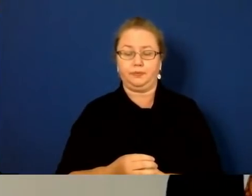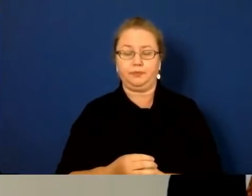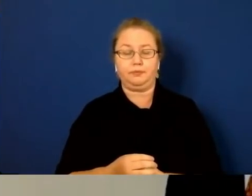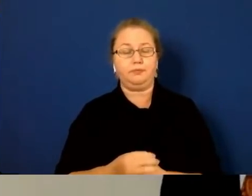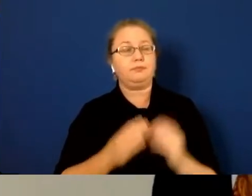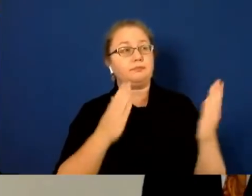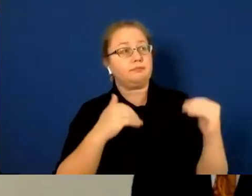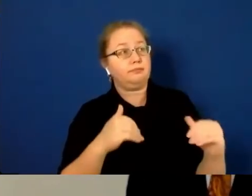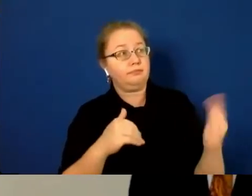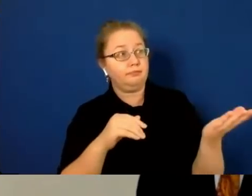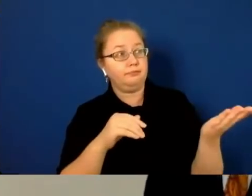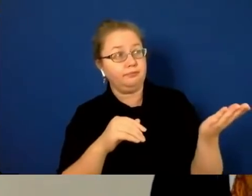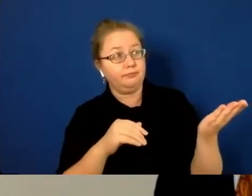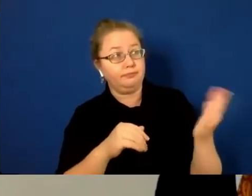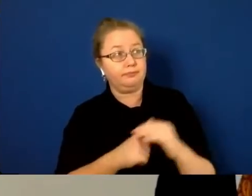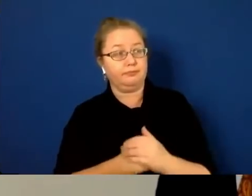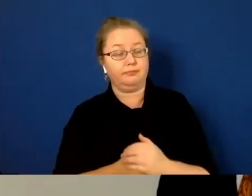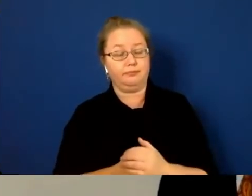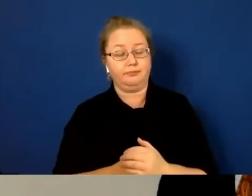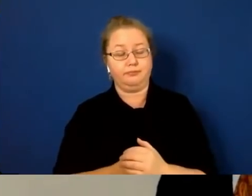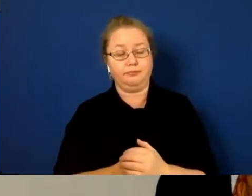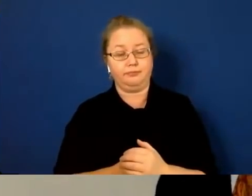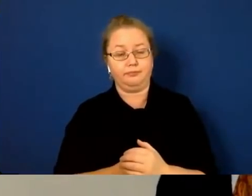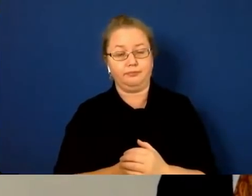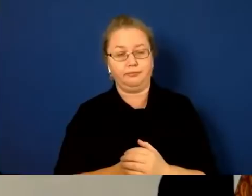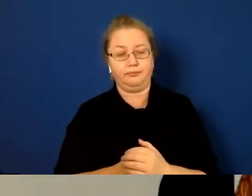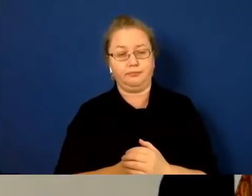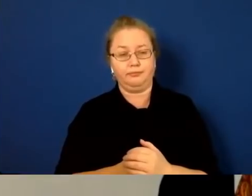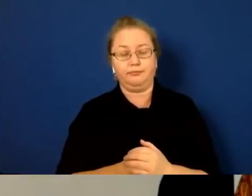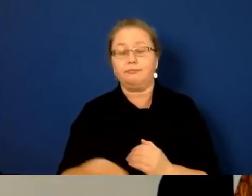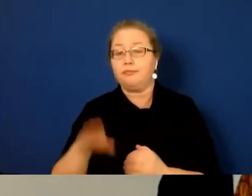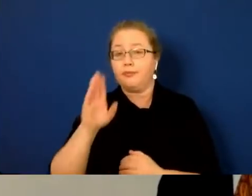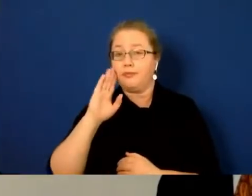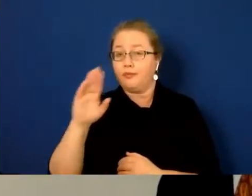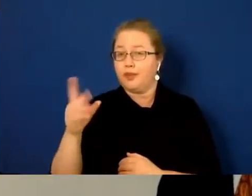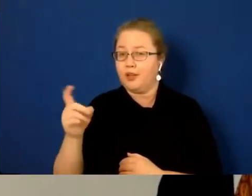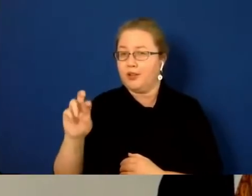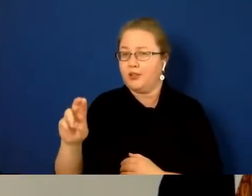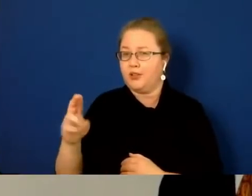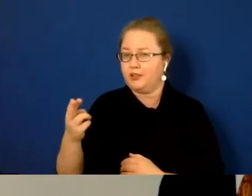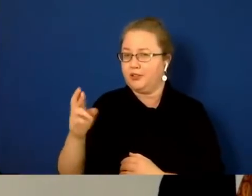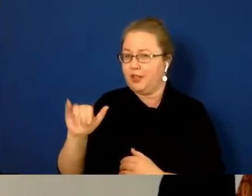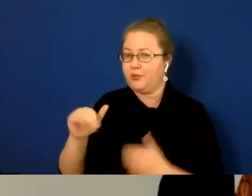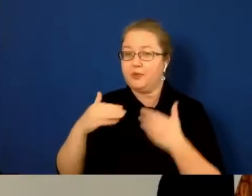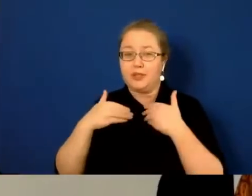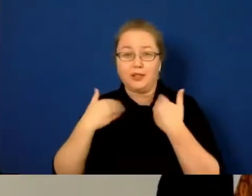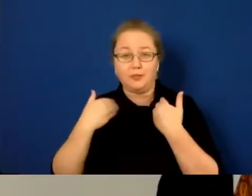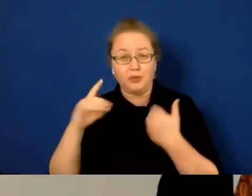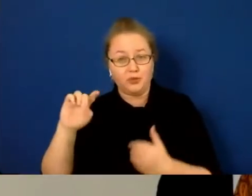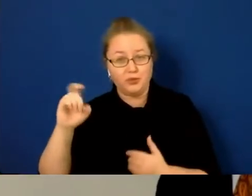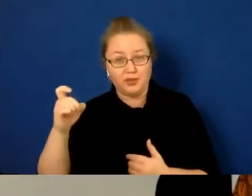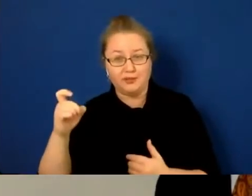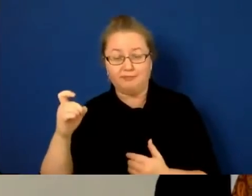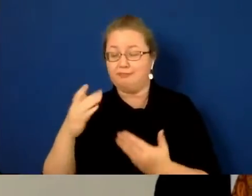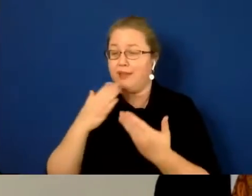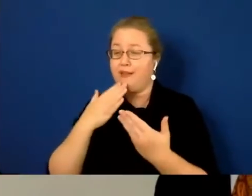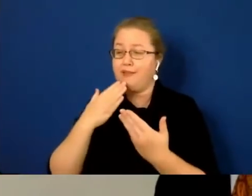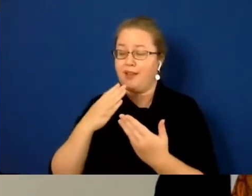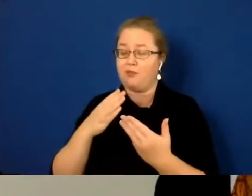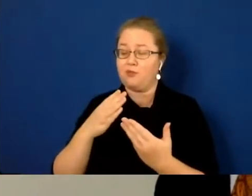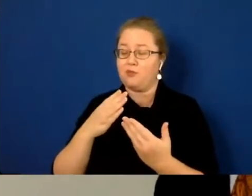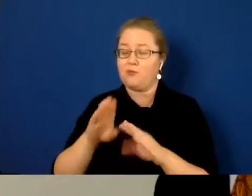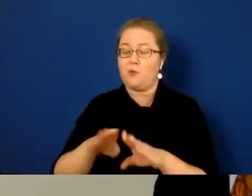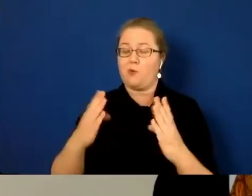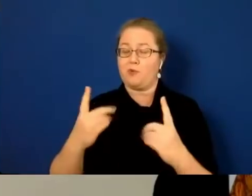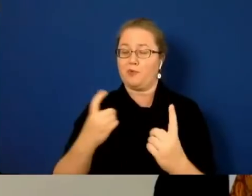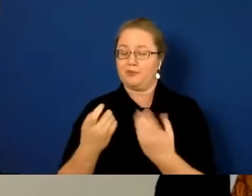be provided over the coming weeks and months. So there is I don't have all of the details for every community, but I know that this is something